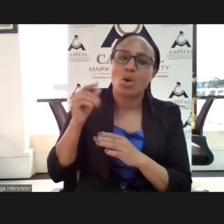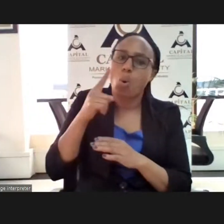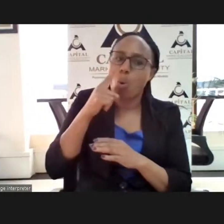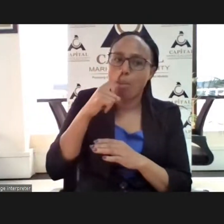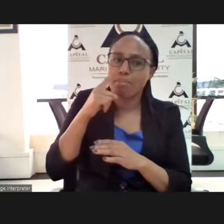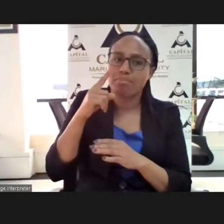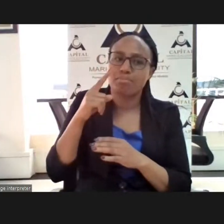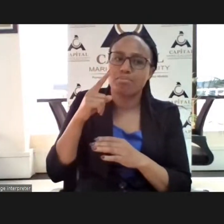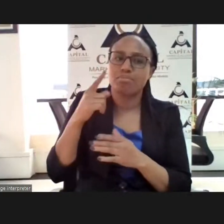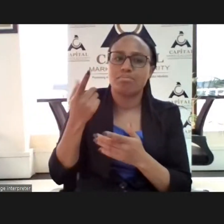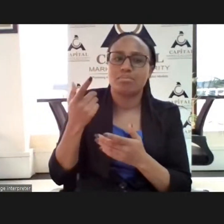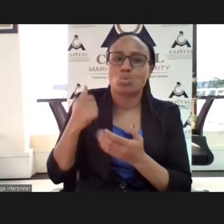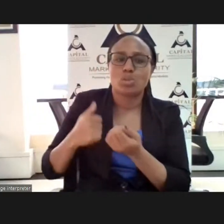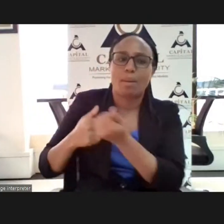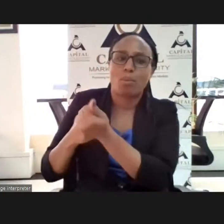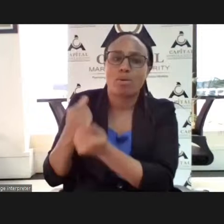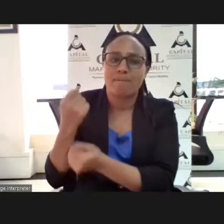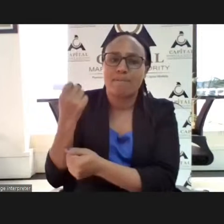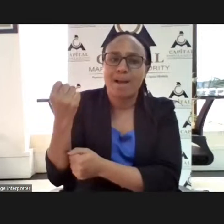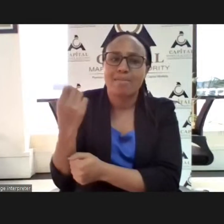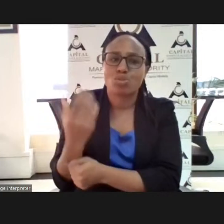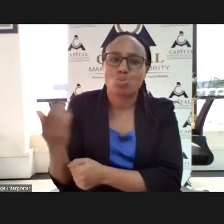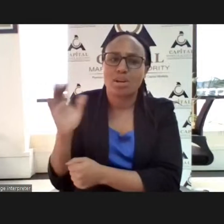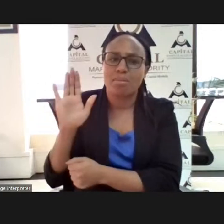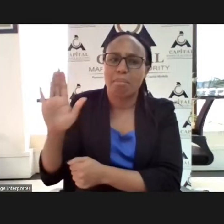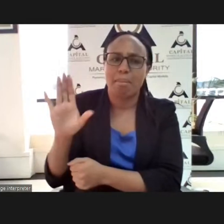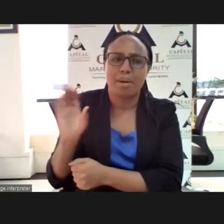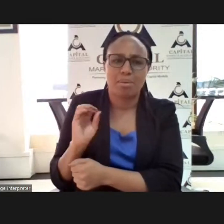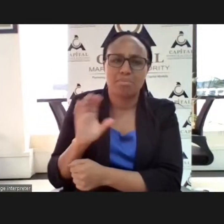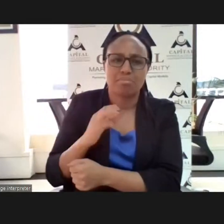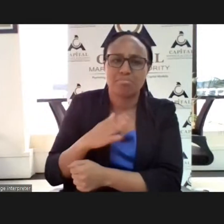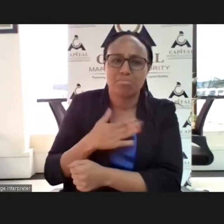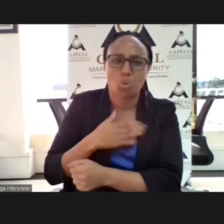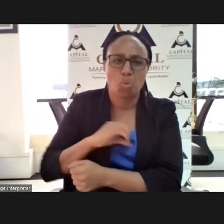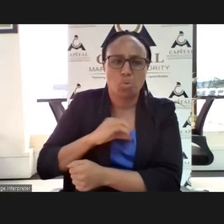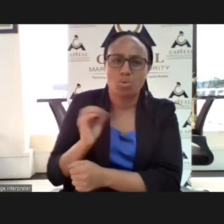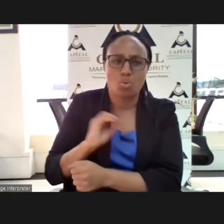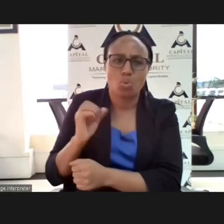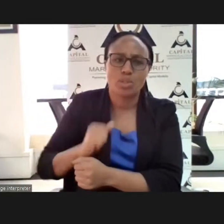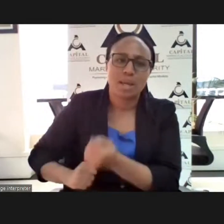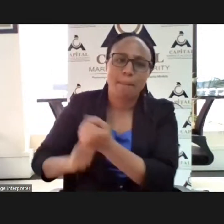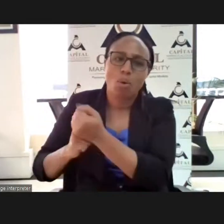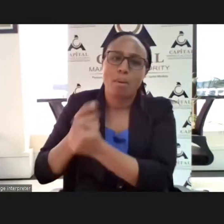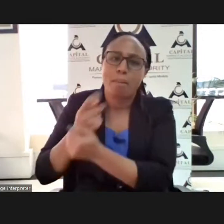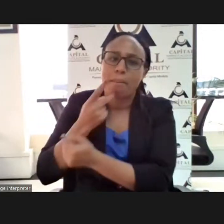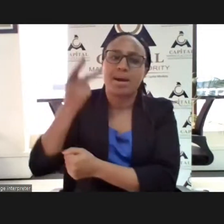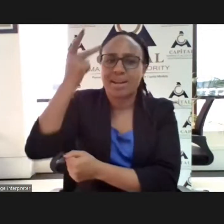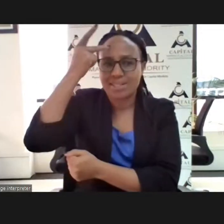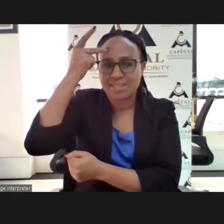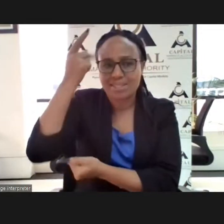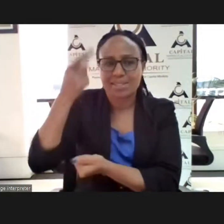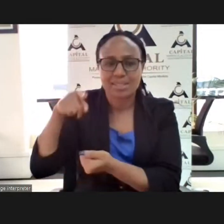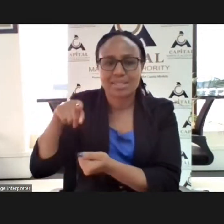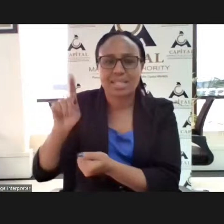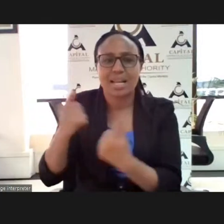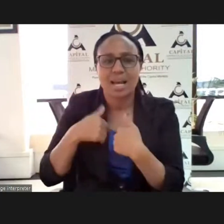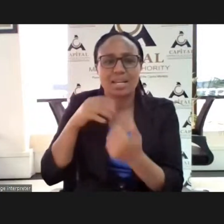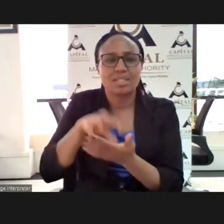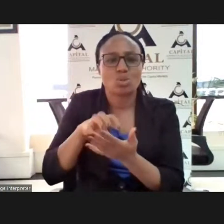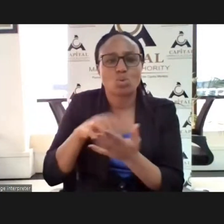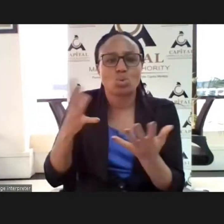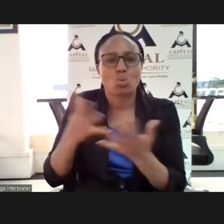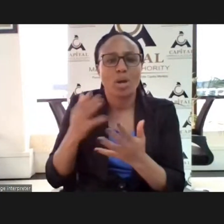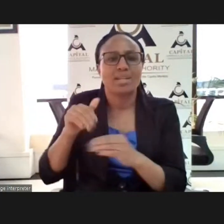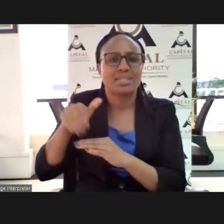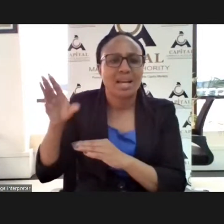supporting 5 children who are not his, supporting his parents, and he had a situation where he constantly had to send